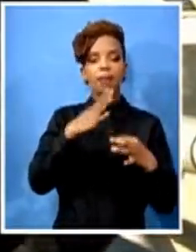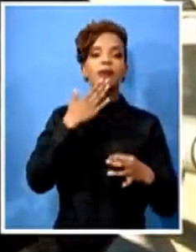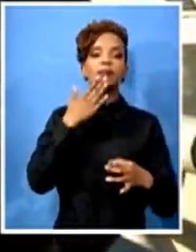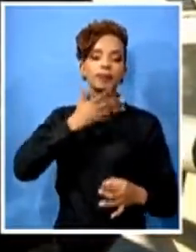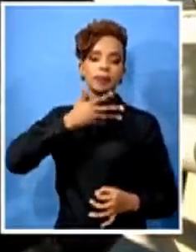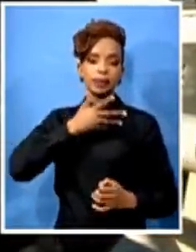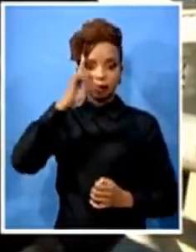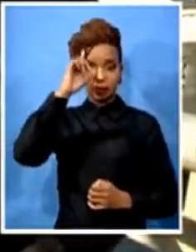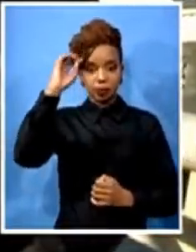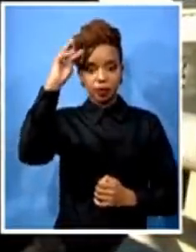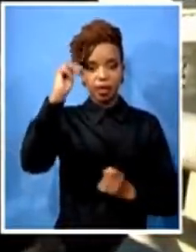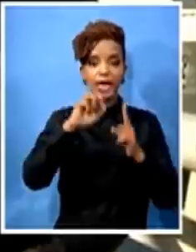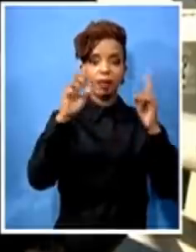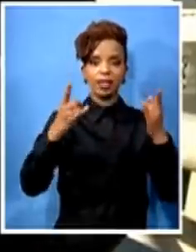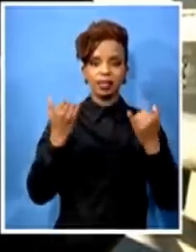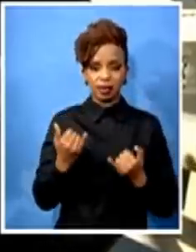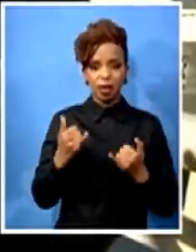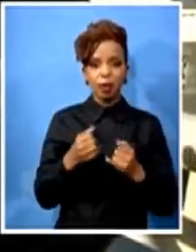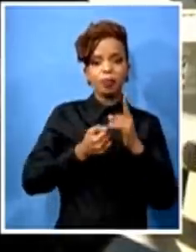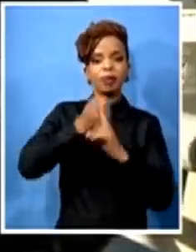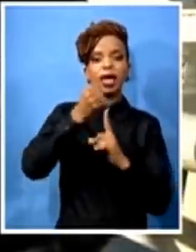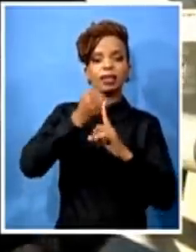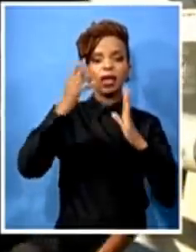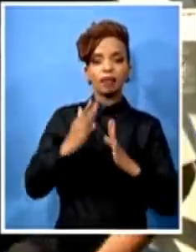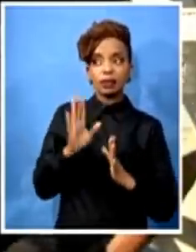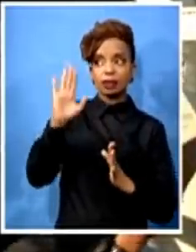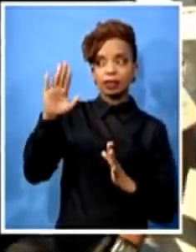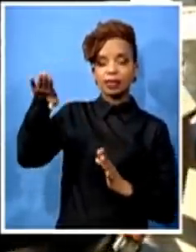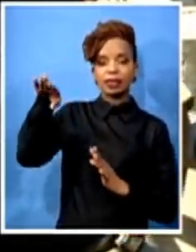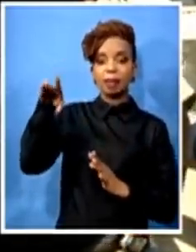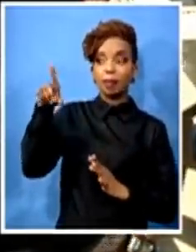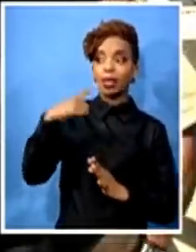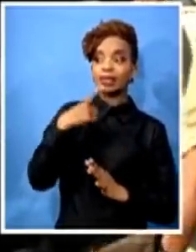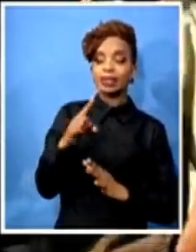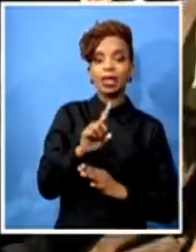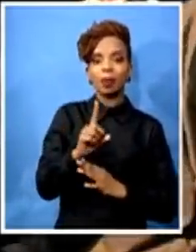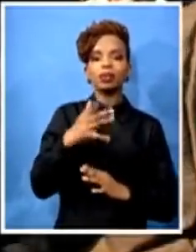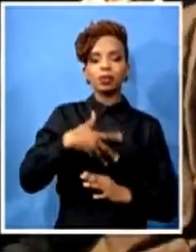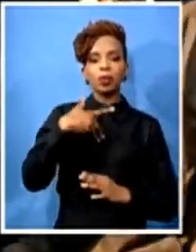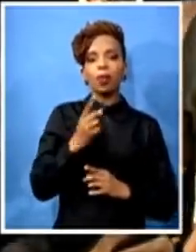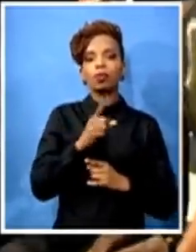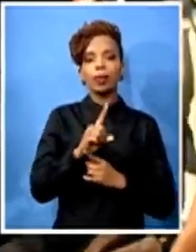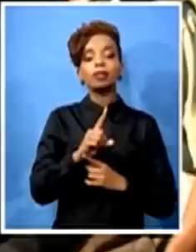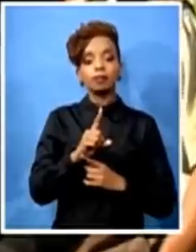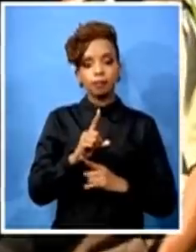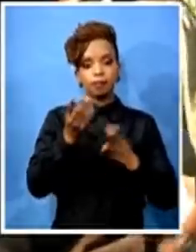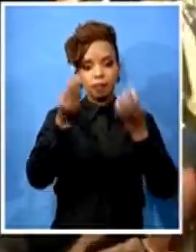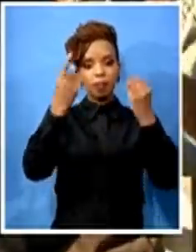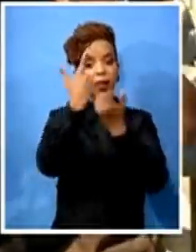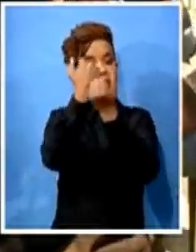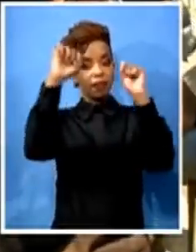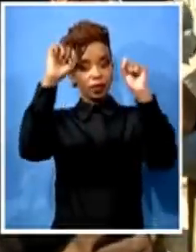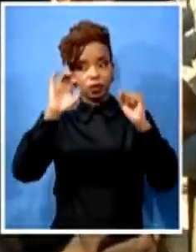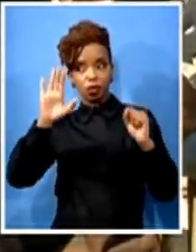actually, saying that they actually want to achieve a freedom of their own. And by this, they will be actually marching to